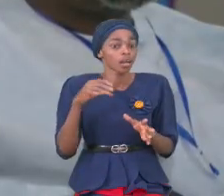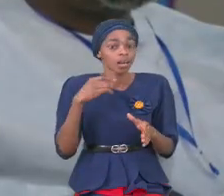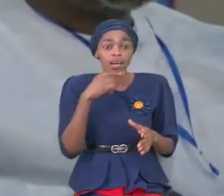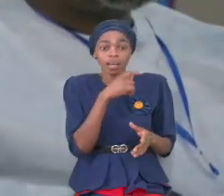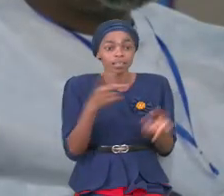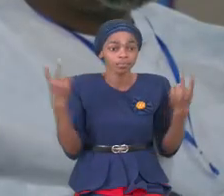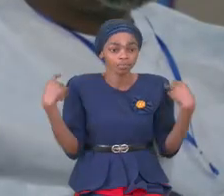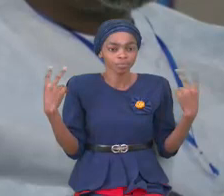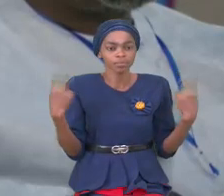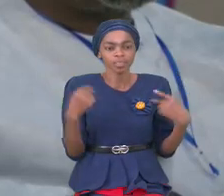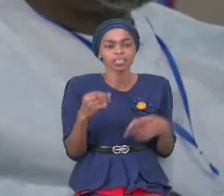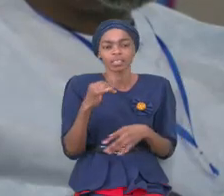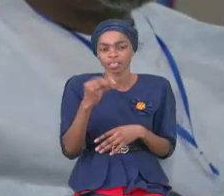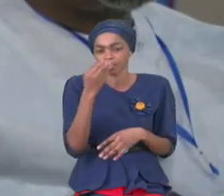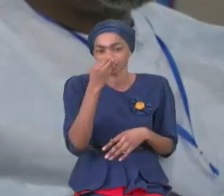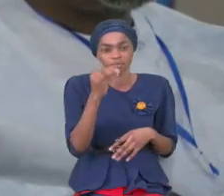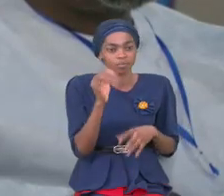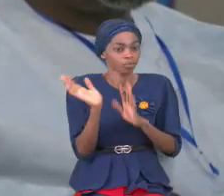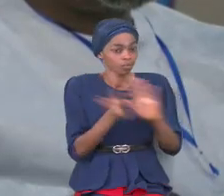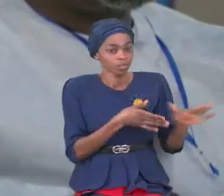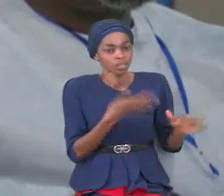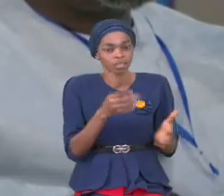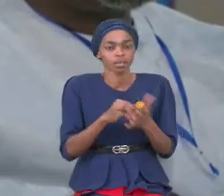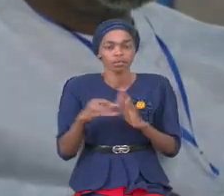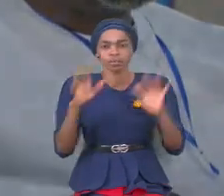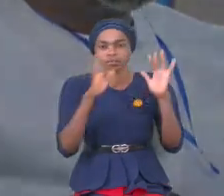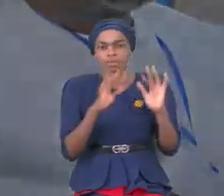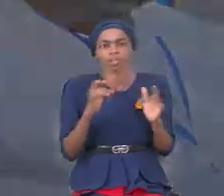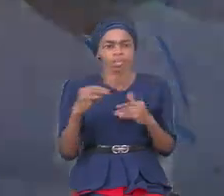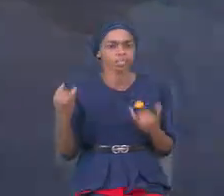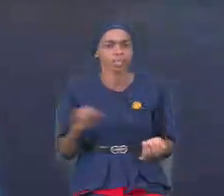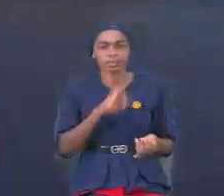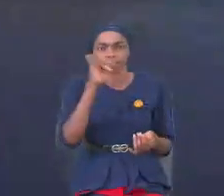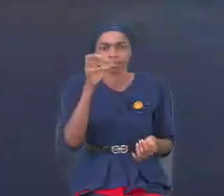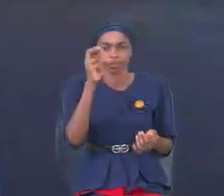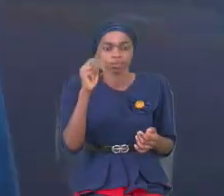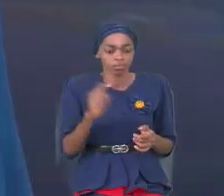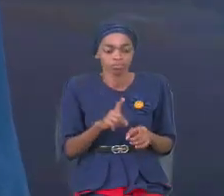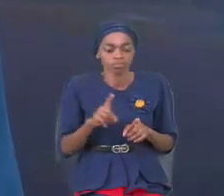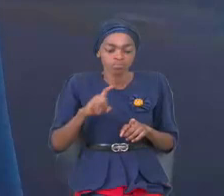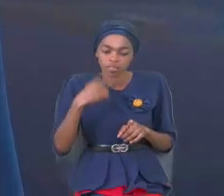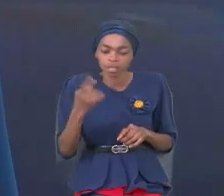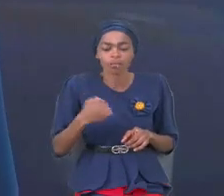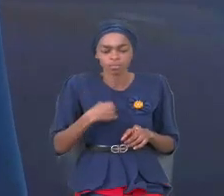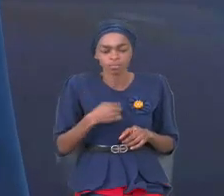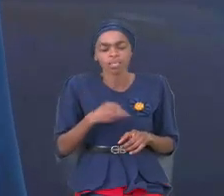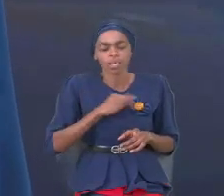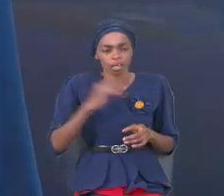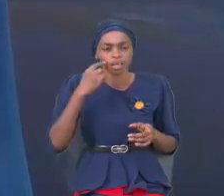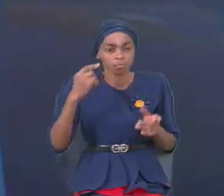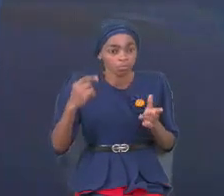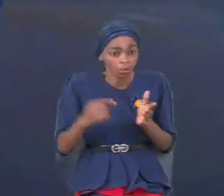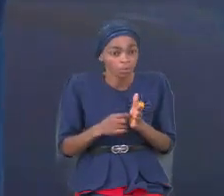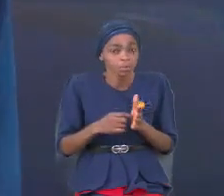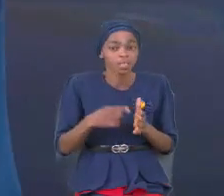to observe lying vanities. When somebody is going astray, lying vanities, the devil will lie unto